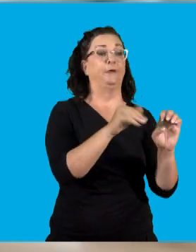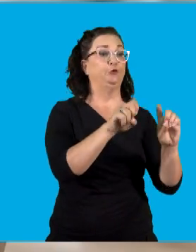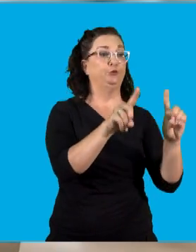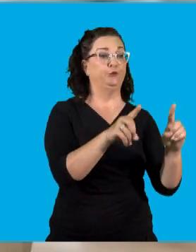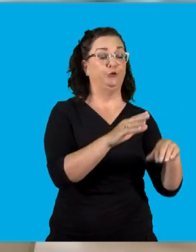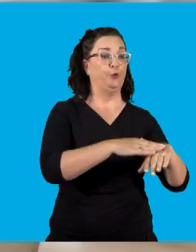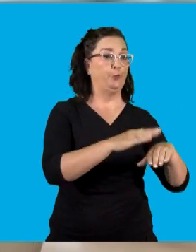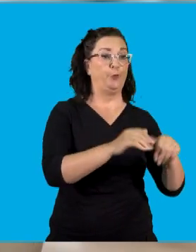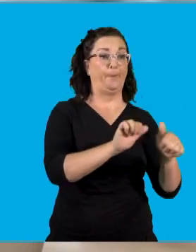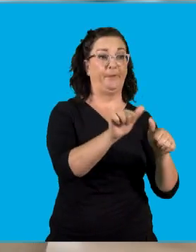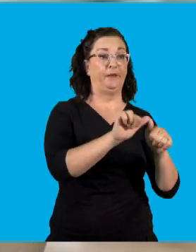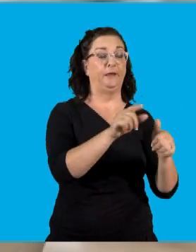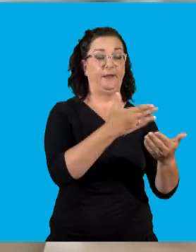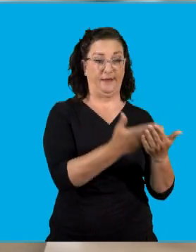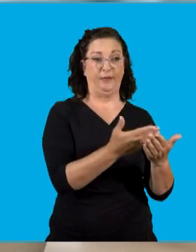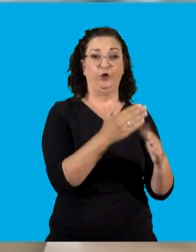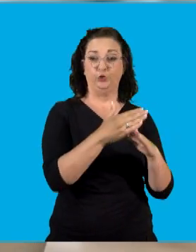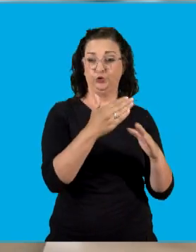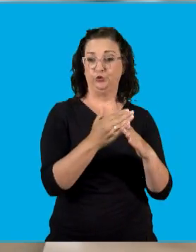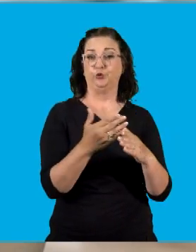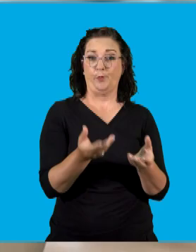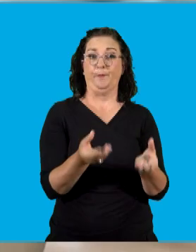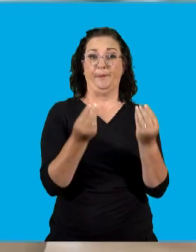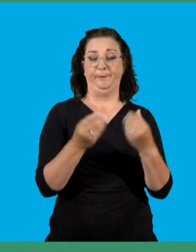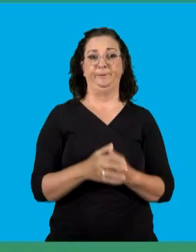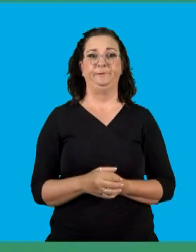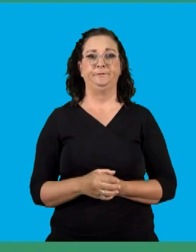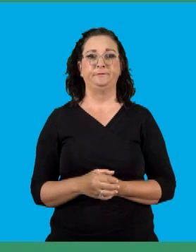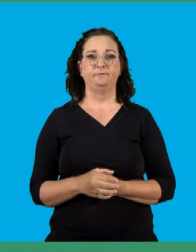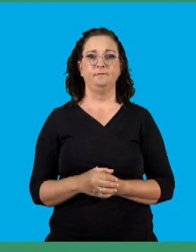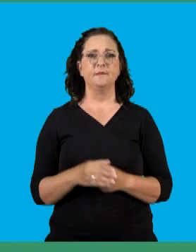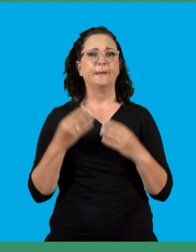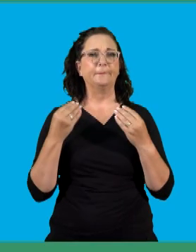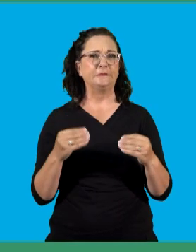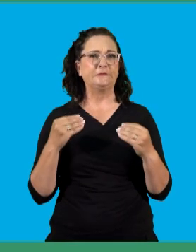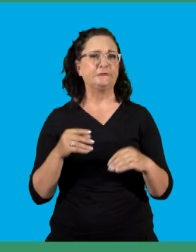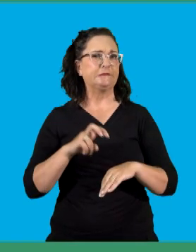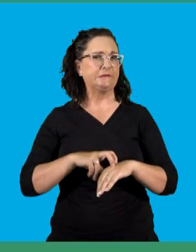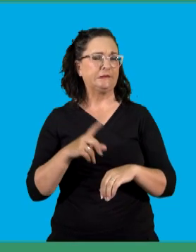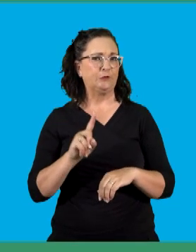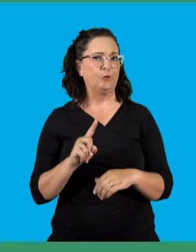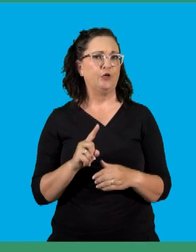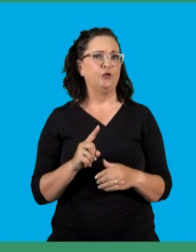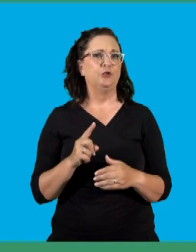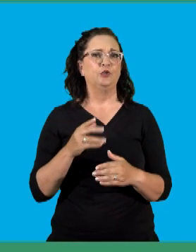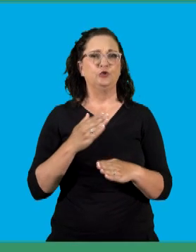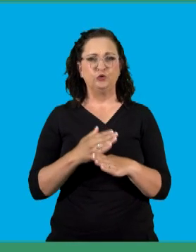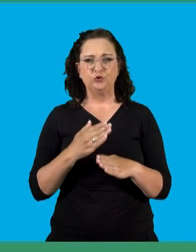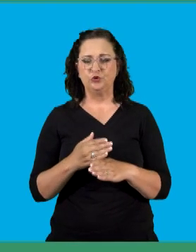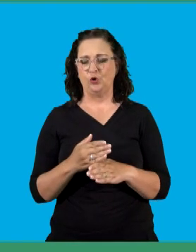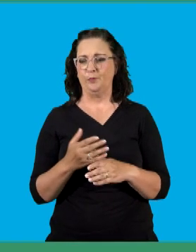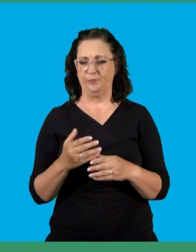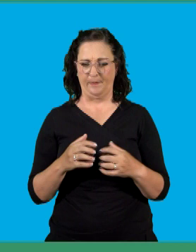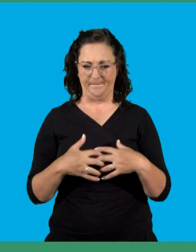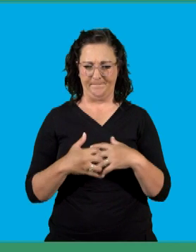employed when they apply for jobs. Businesses must create jobs for members of the